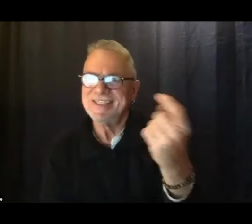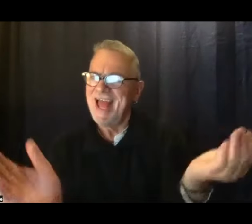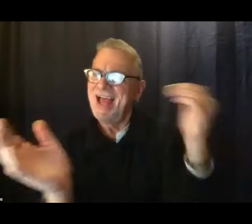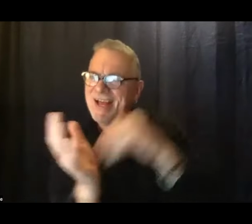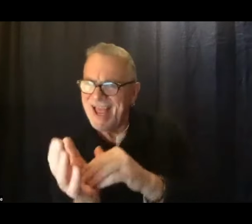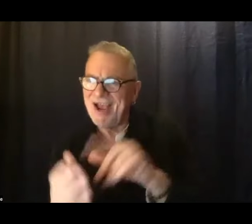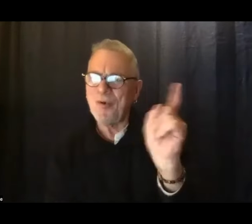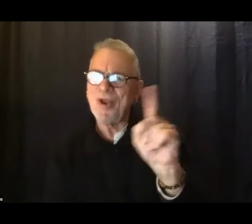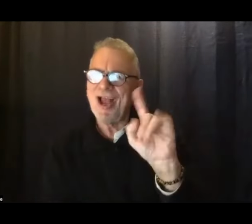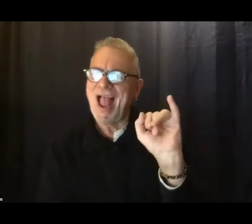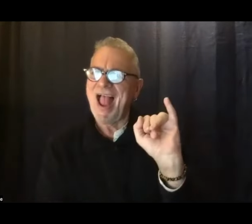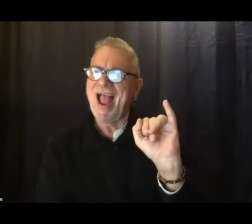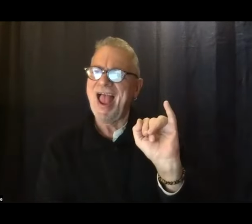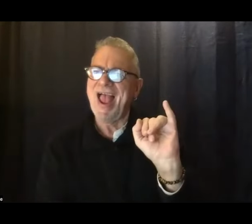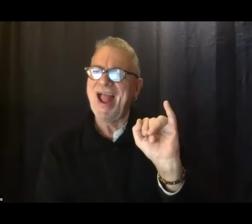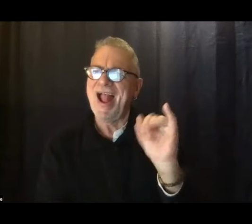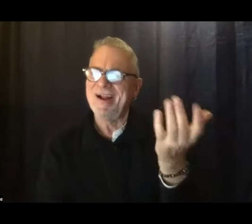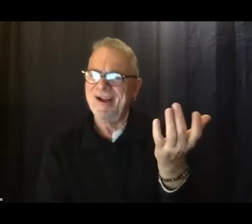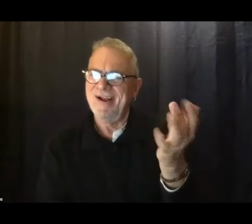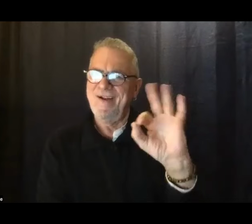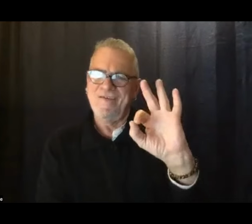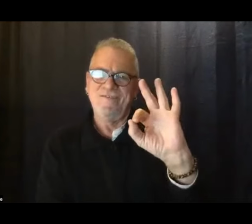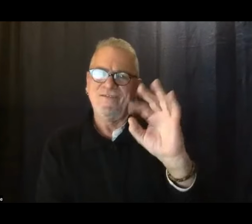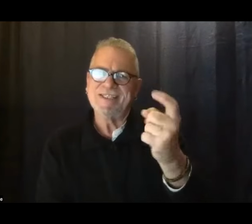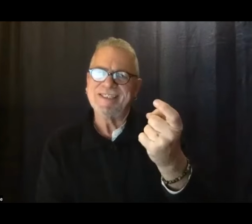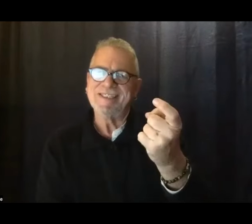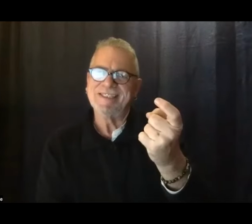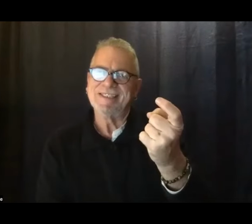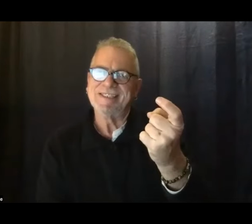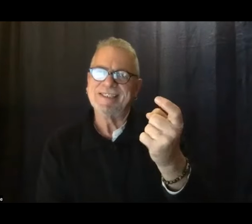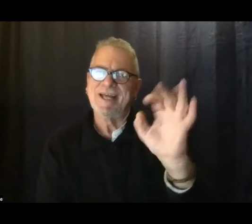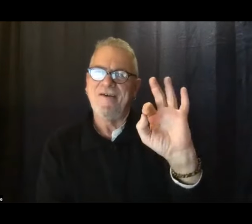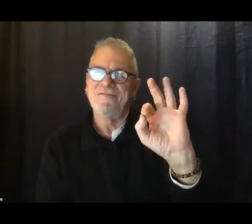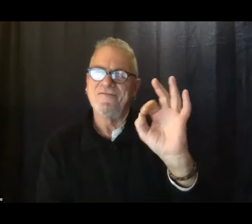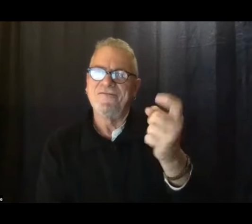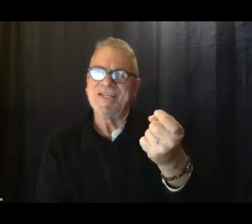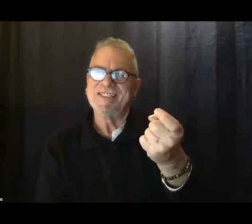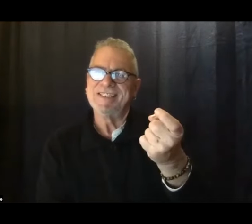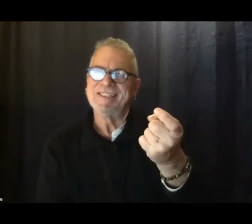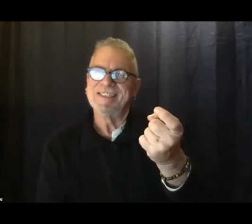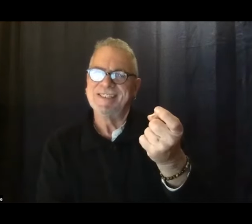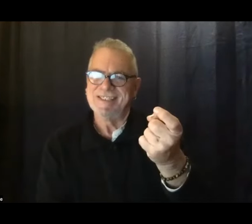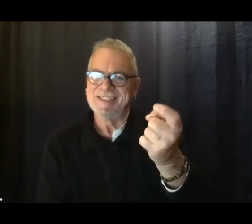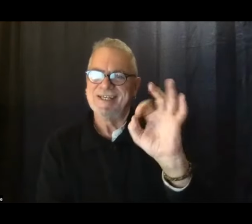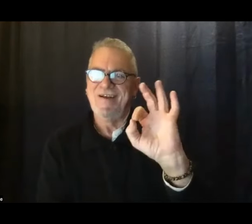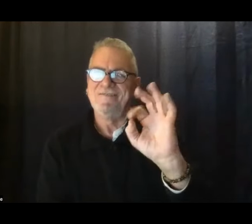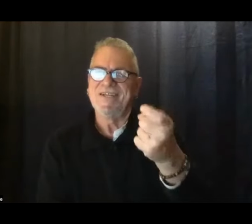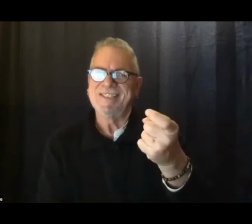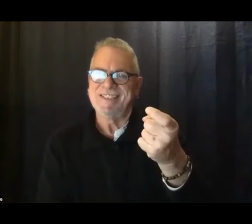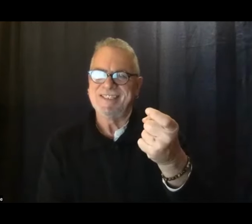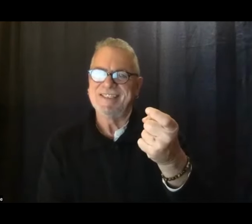Fix. Now again, where's the I in that one? F to the X.